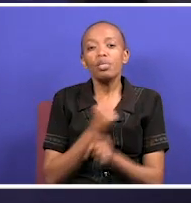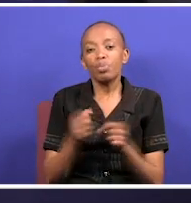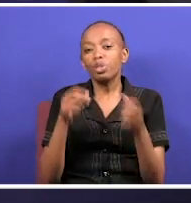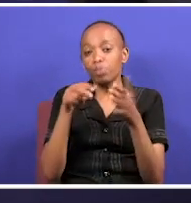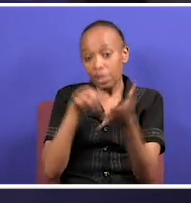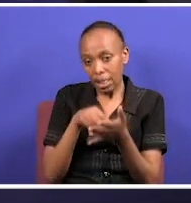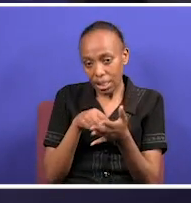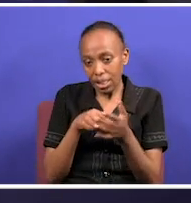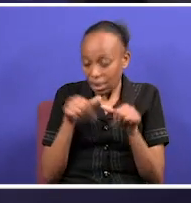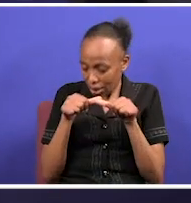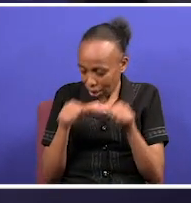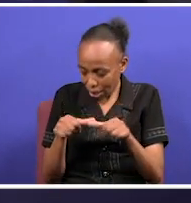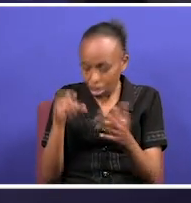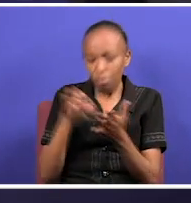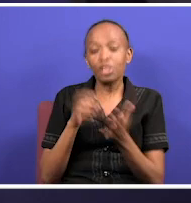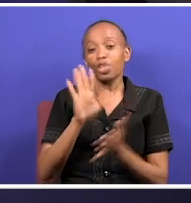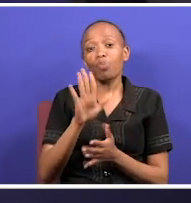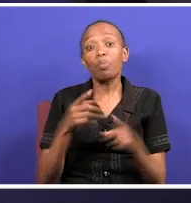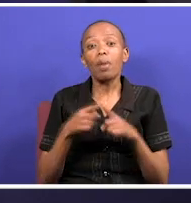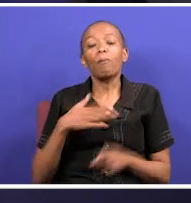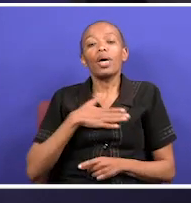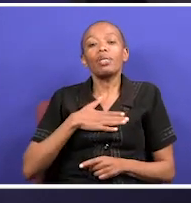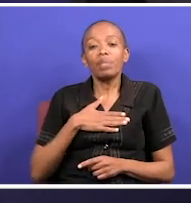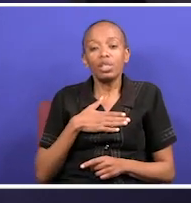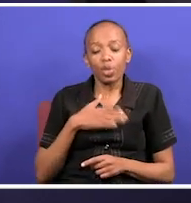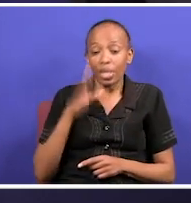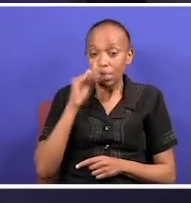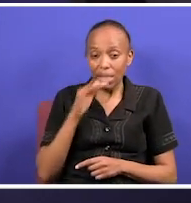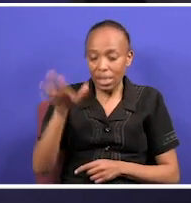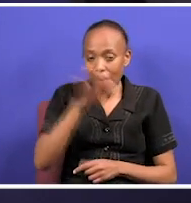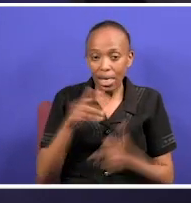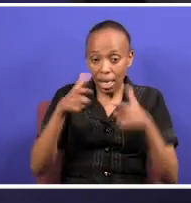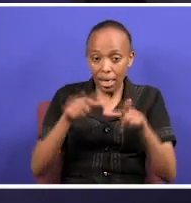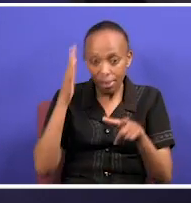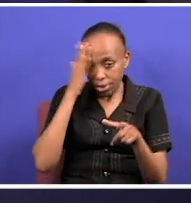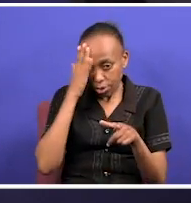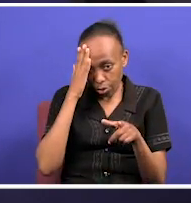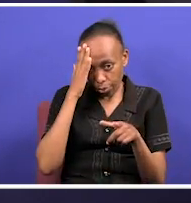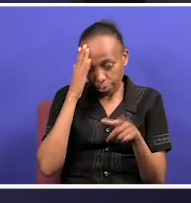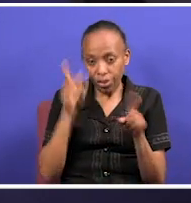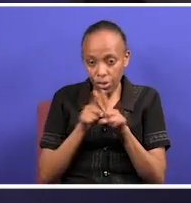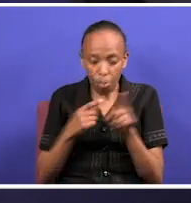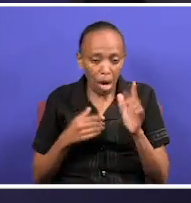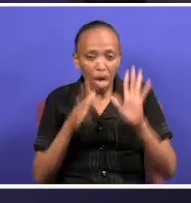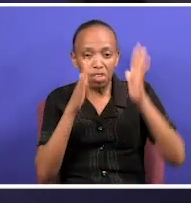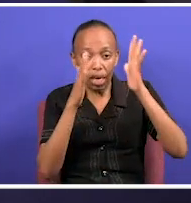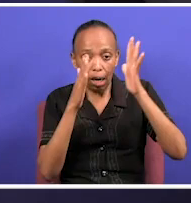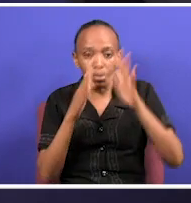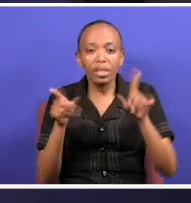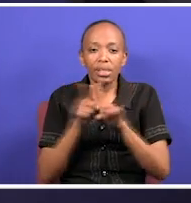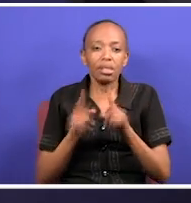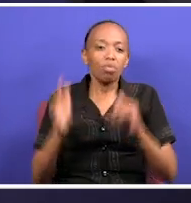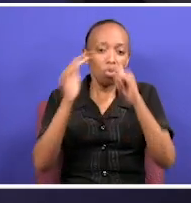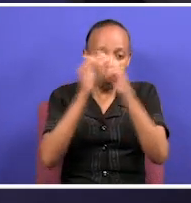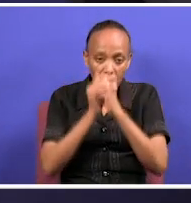to do so, remain in your position. But please, on the chat section, let us know. Put those clap emojis, those